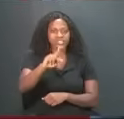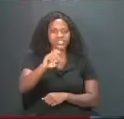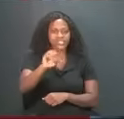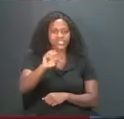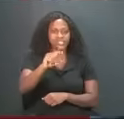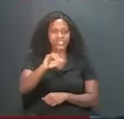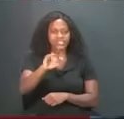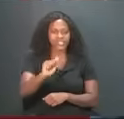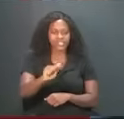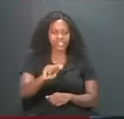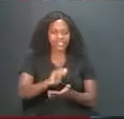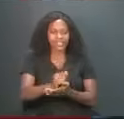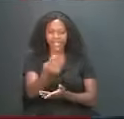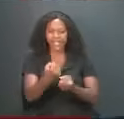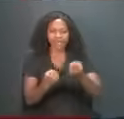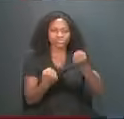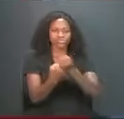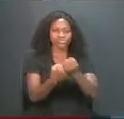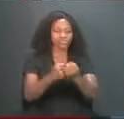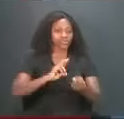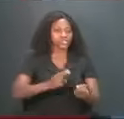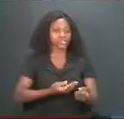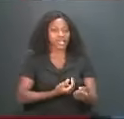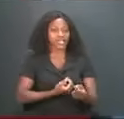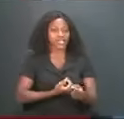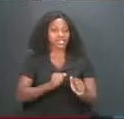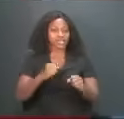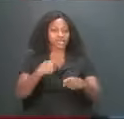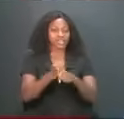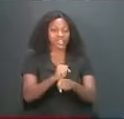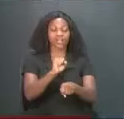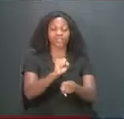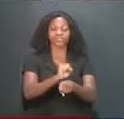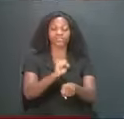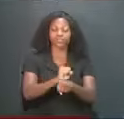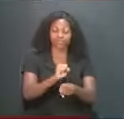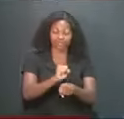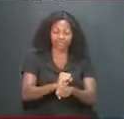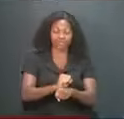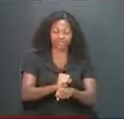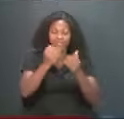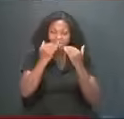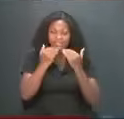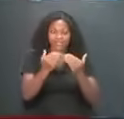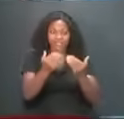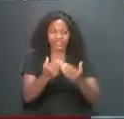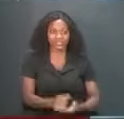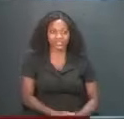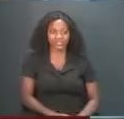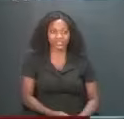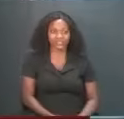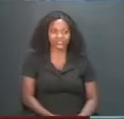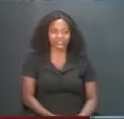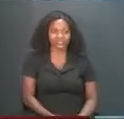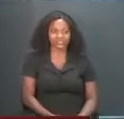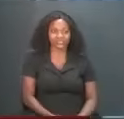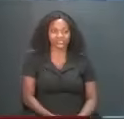encouragement for us to execute the task of the house. Mr. Speaker, I thank you very much.